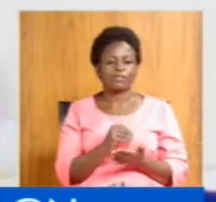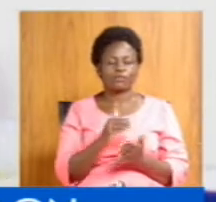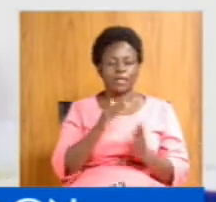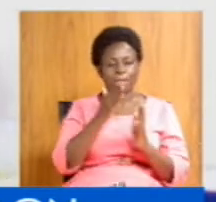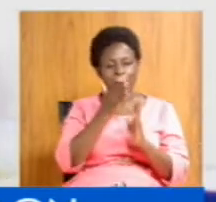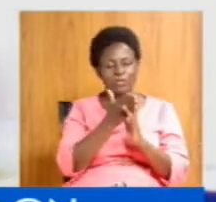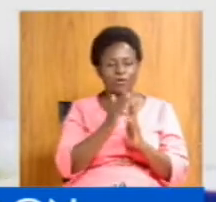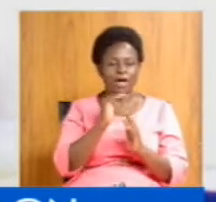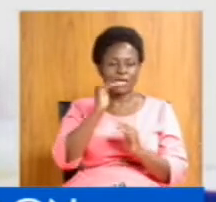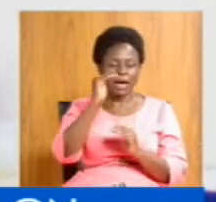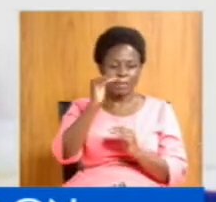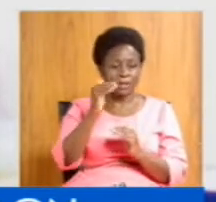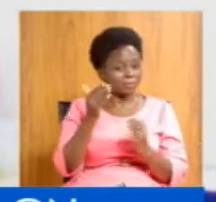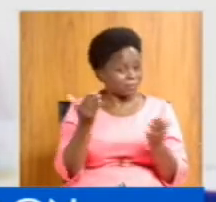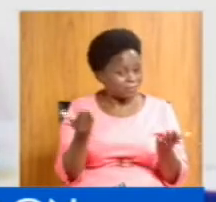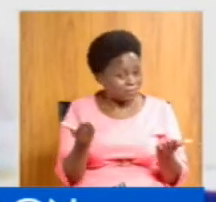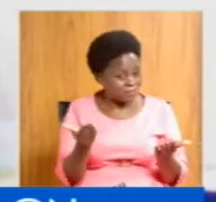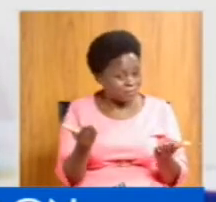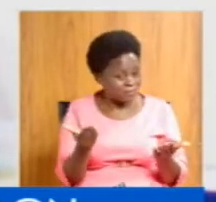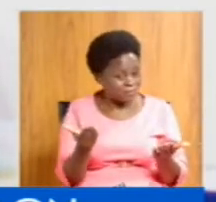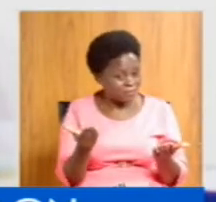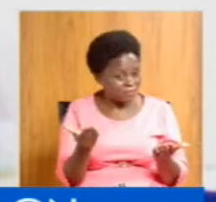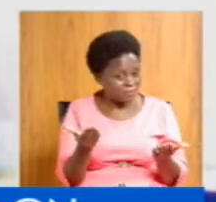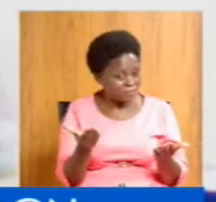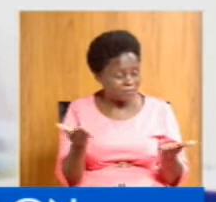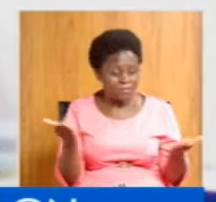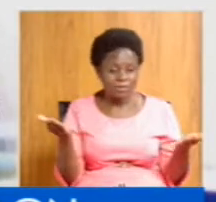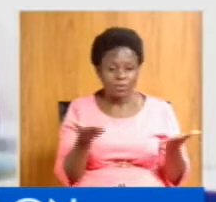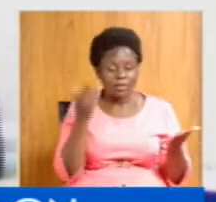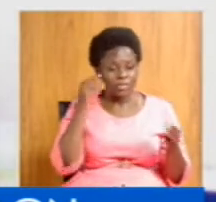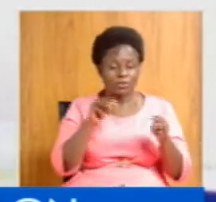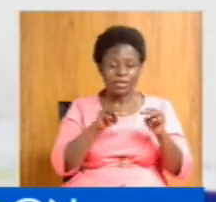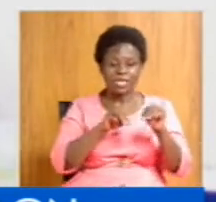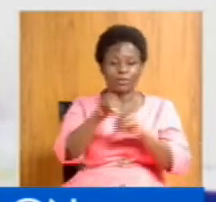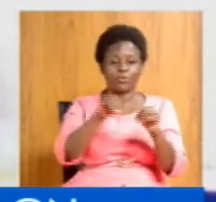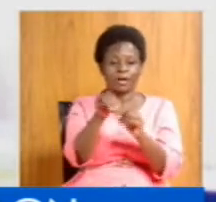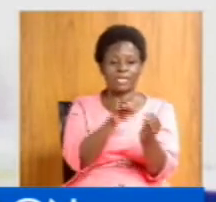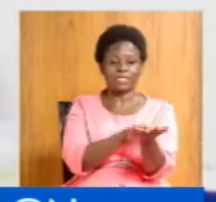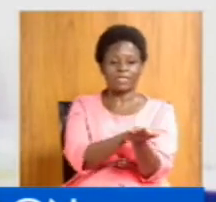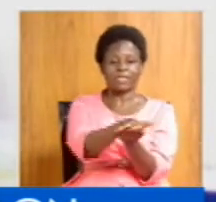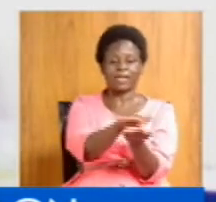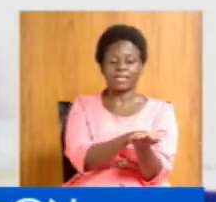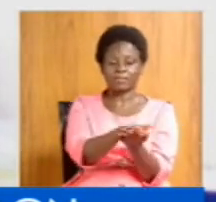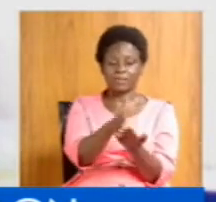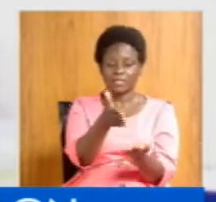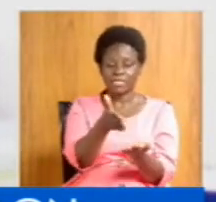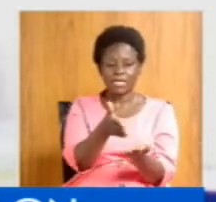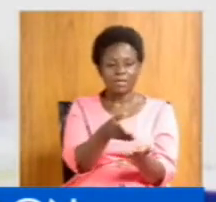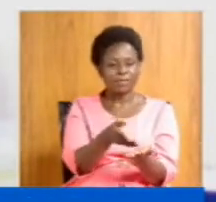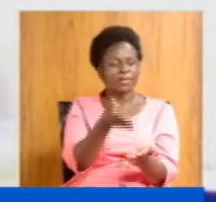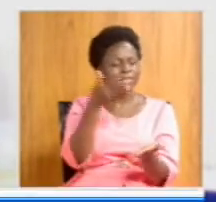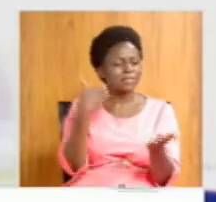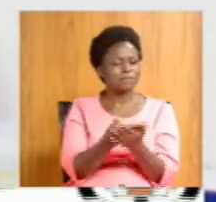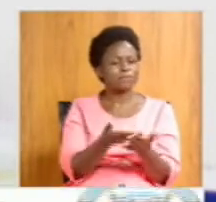class that where that they could manage the expenses that are there but these things